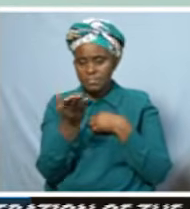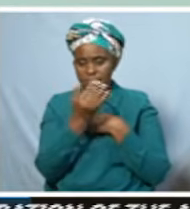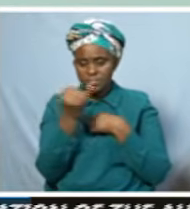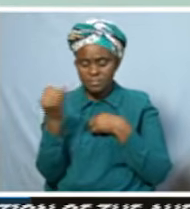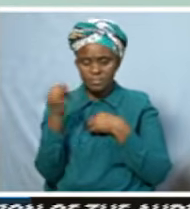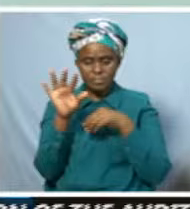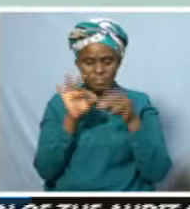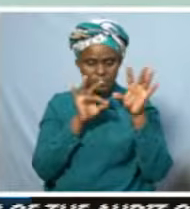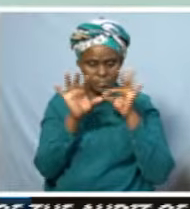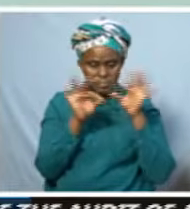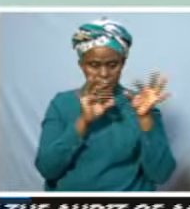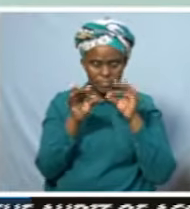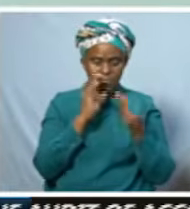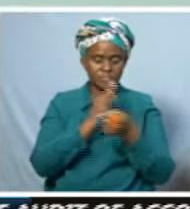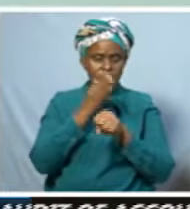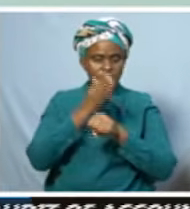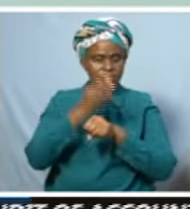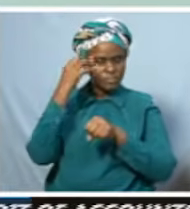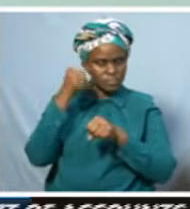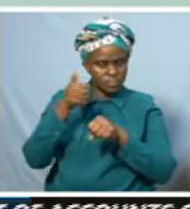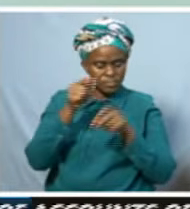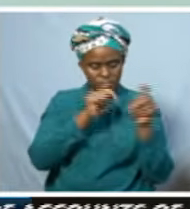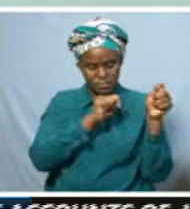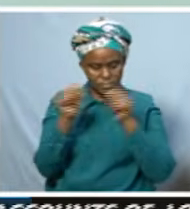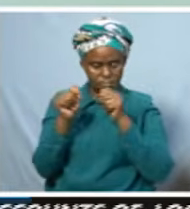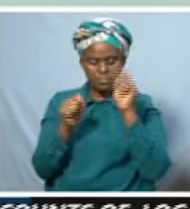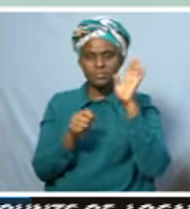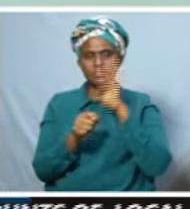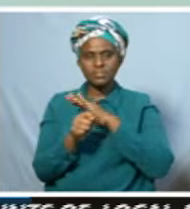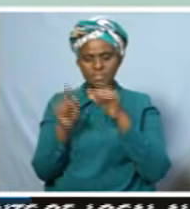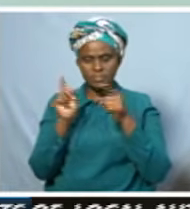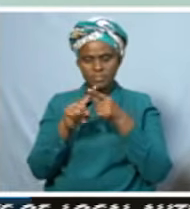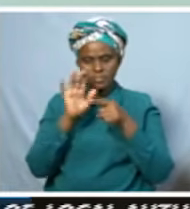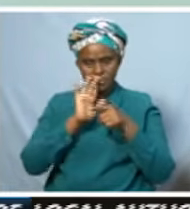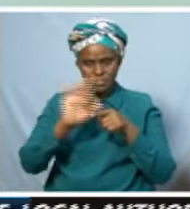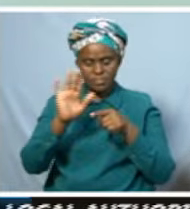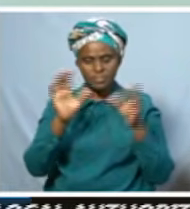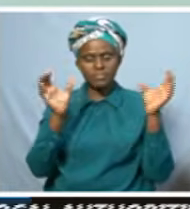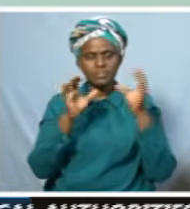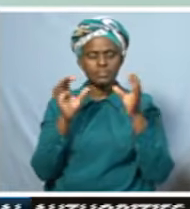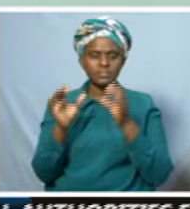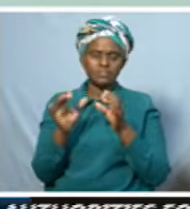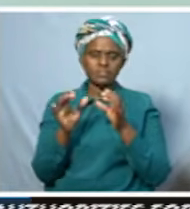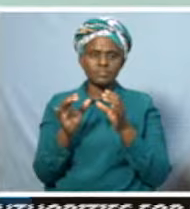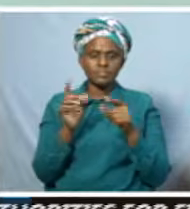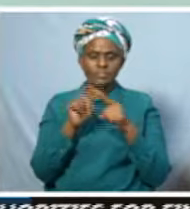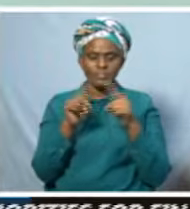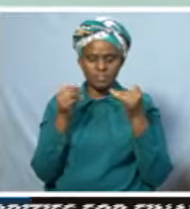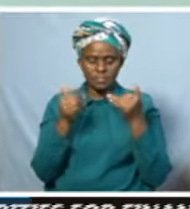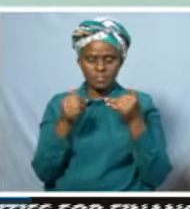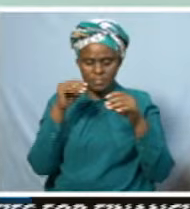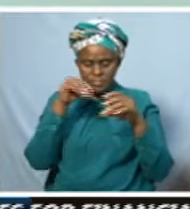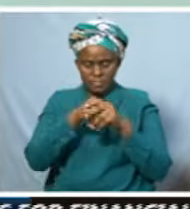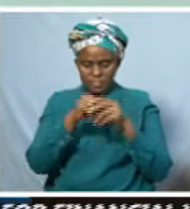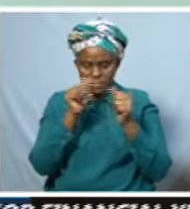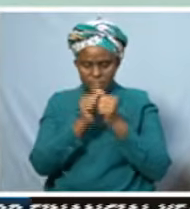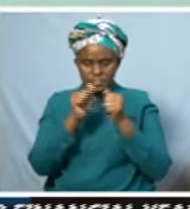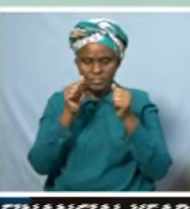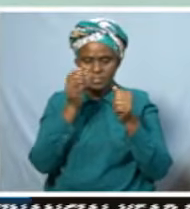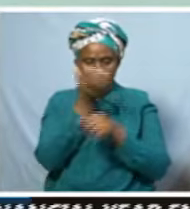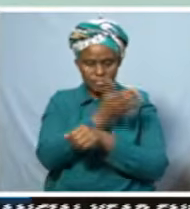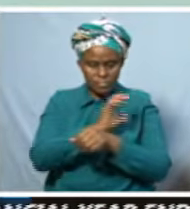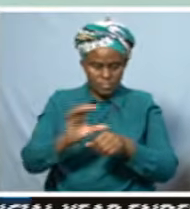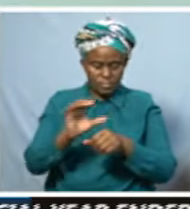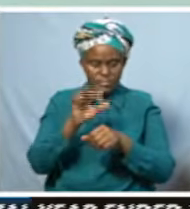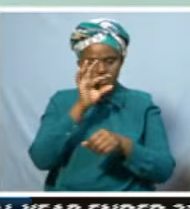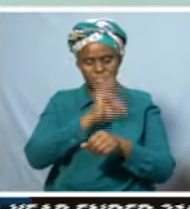picked after the officers were transferred to their respective councils. But in terms of computations of